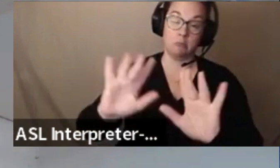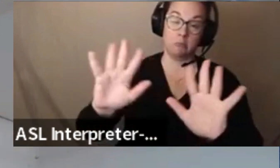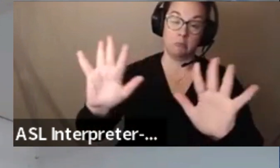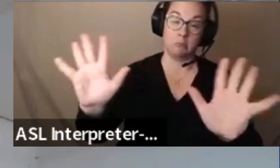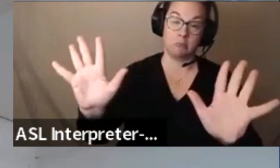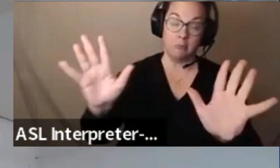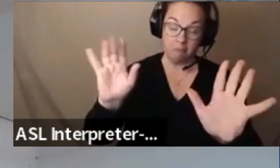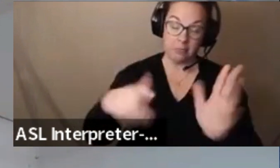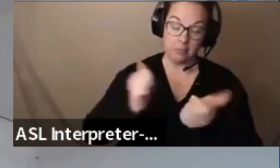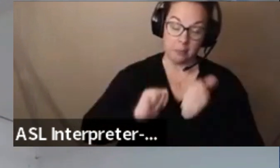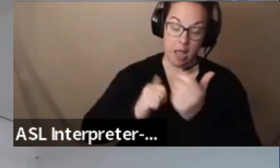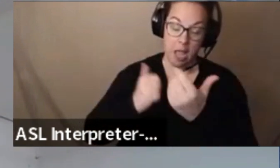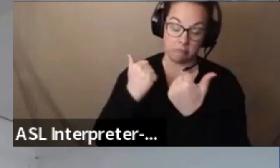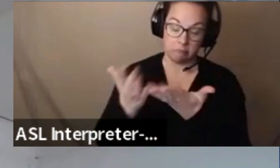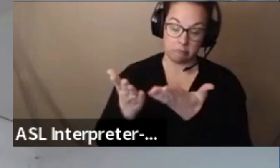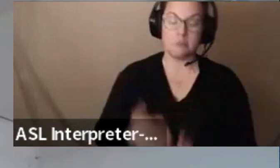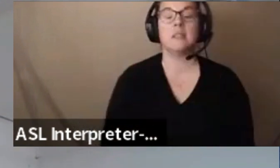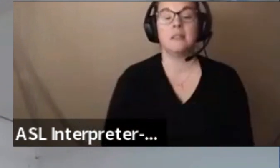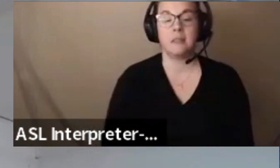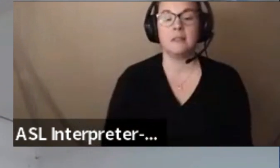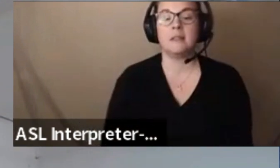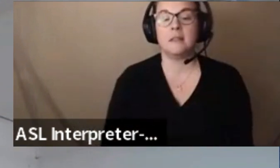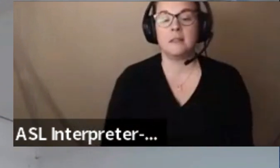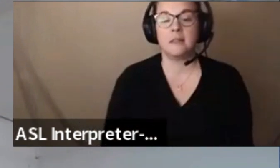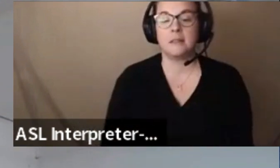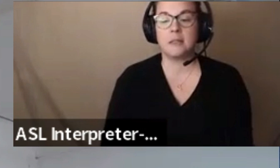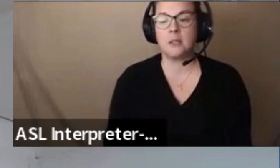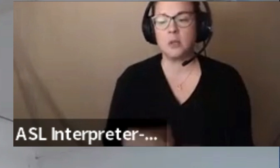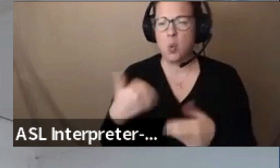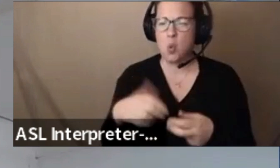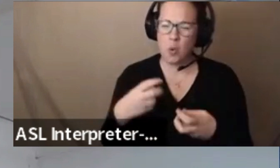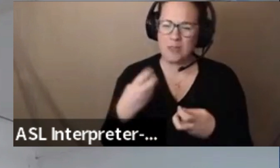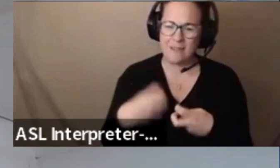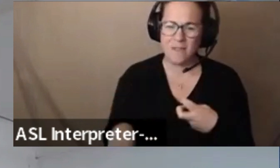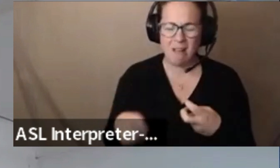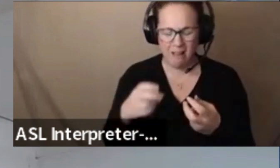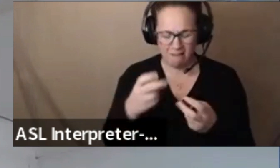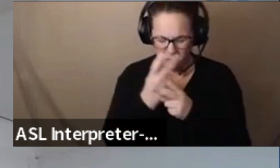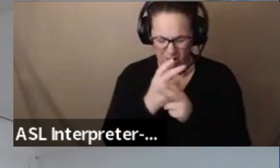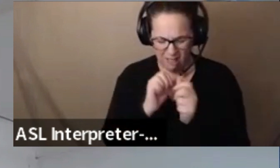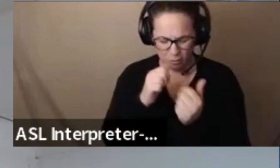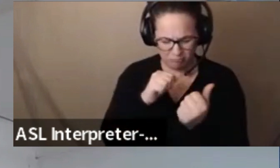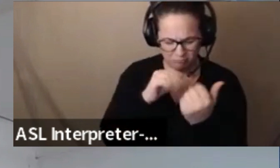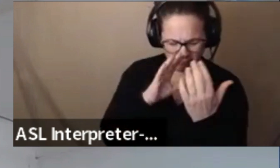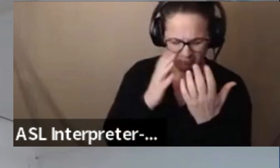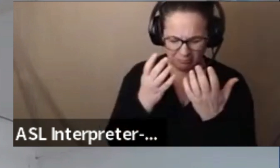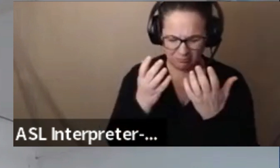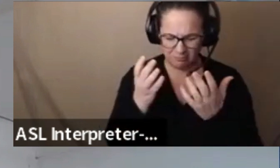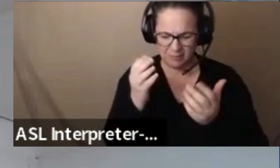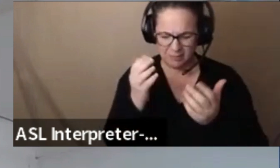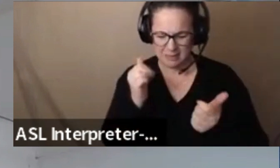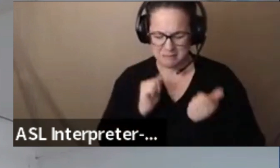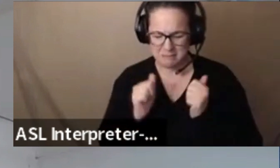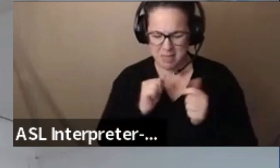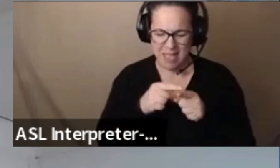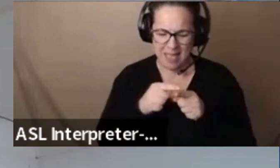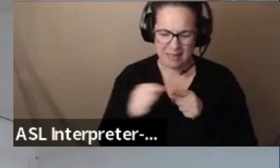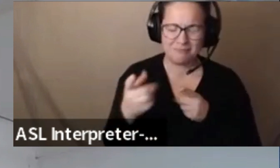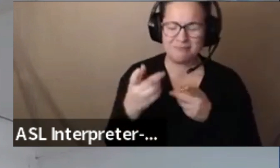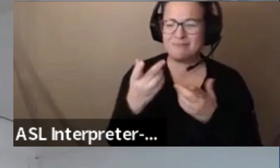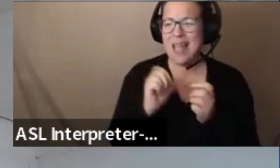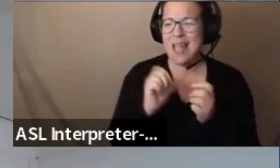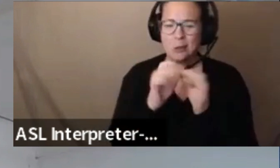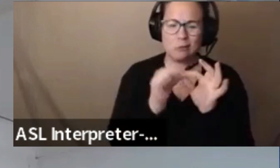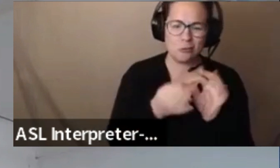play, and it's a difficult play to do now, and to interpret and to understand, and